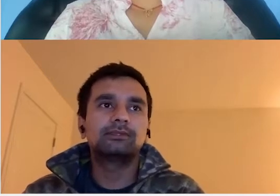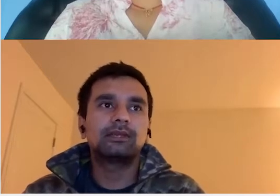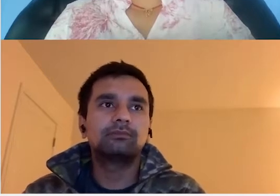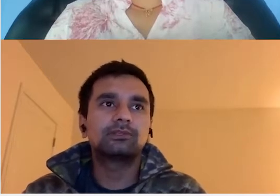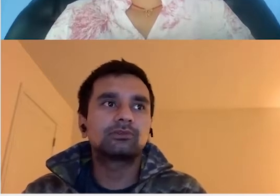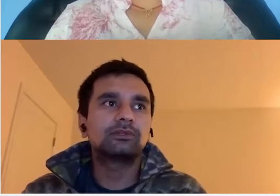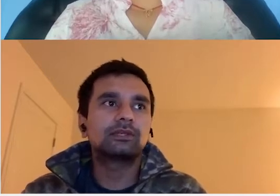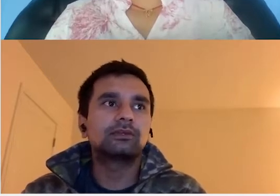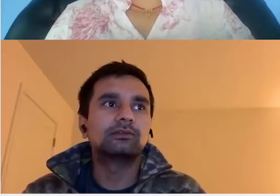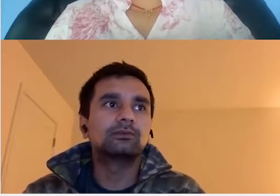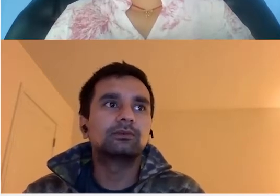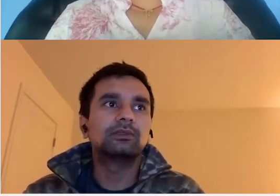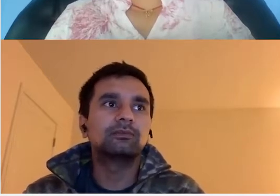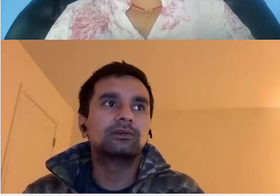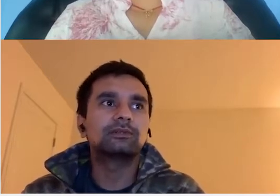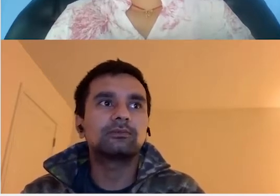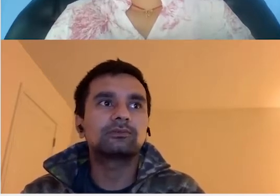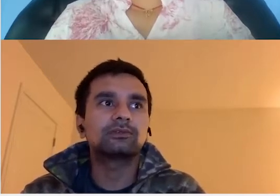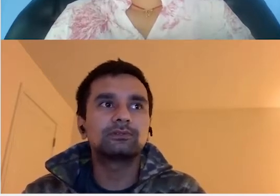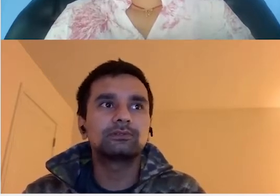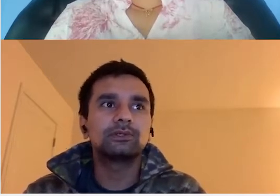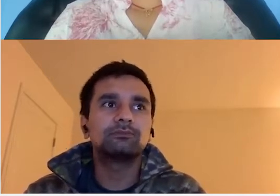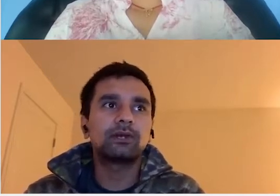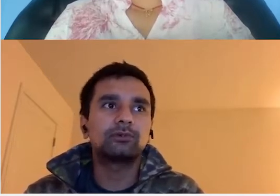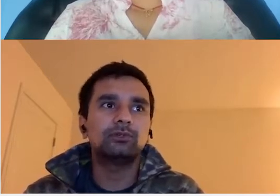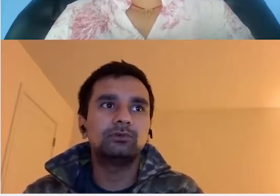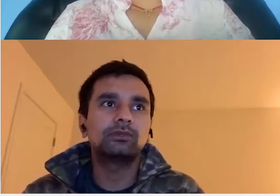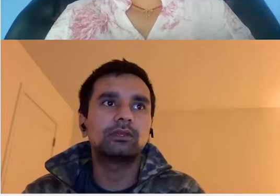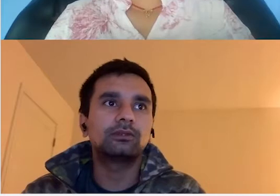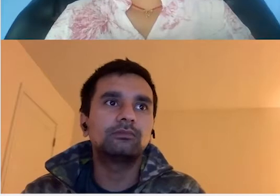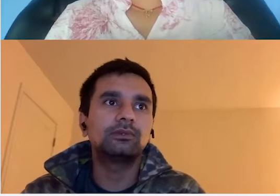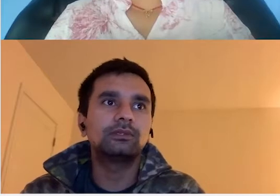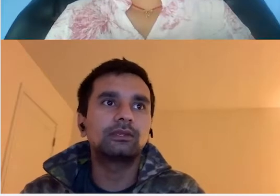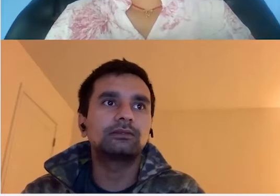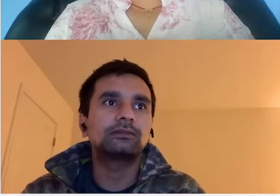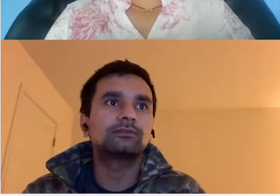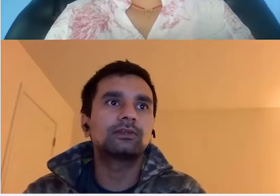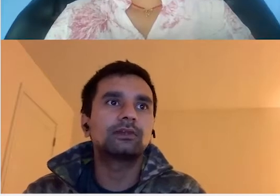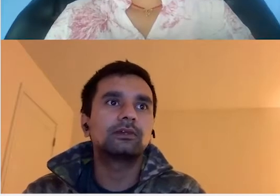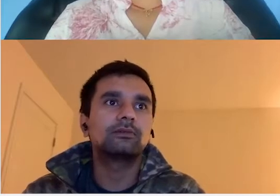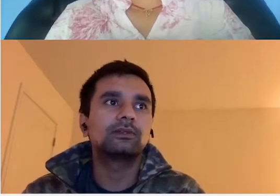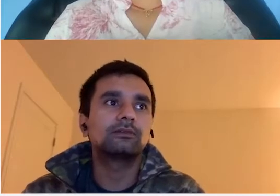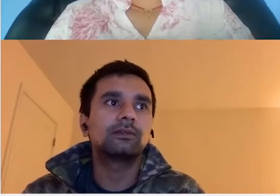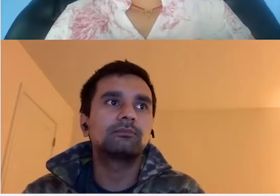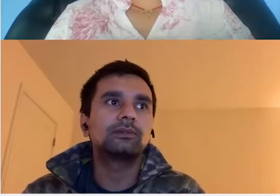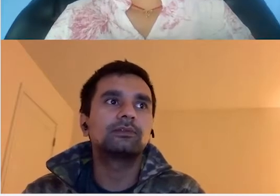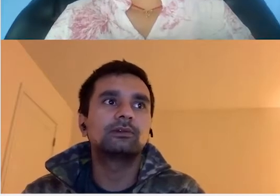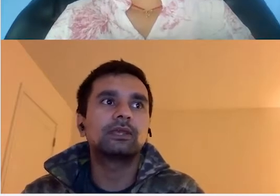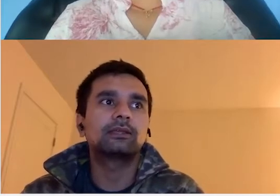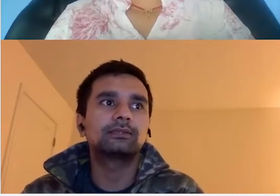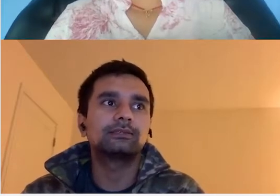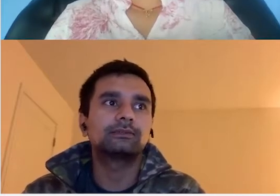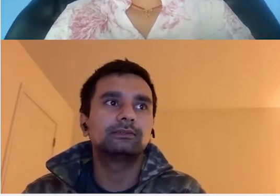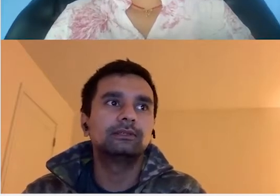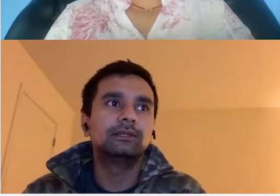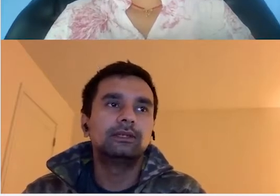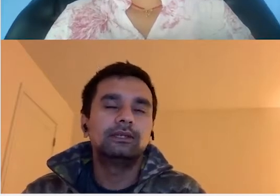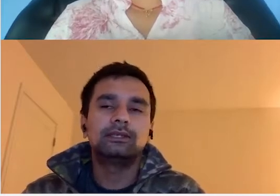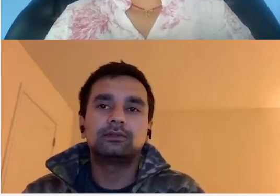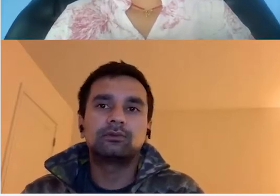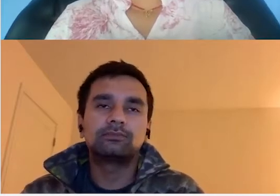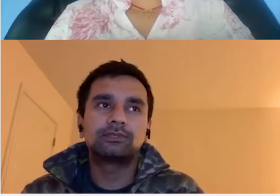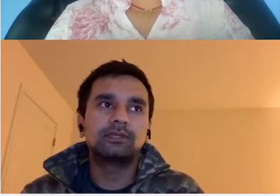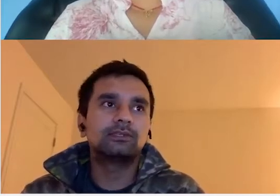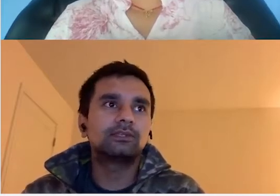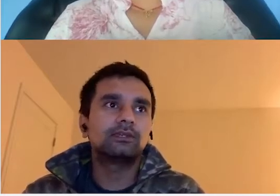campaign designed by StoryCycle with the British Council to empower youth and community narratives around the development of their localities.